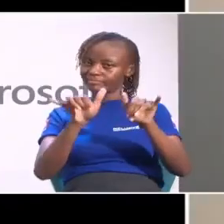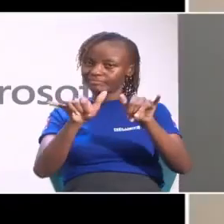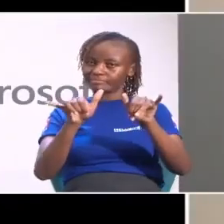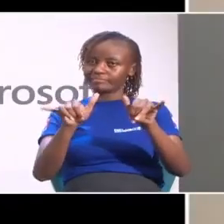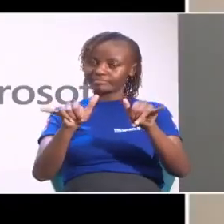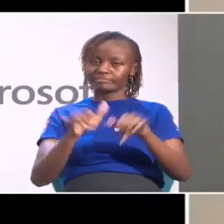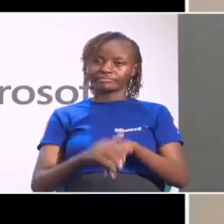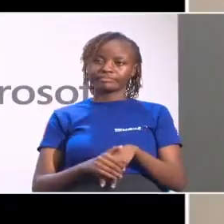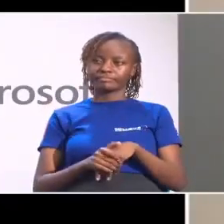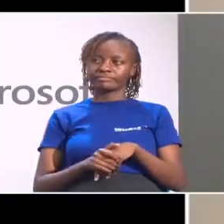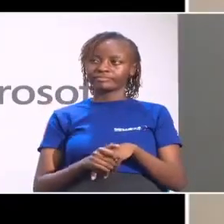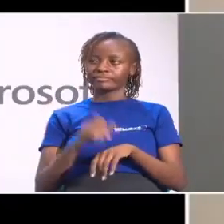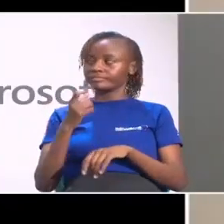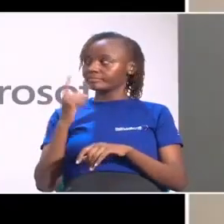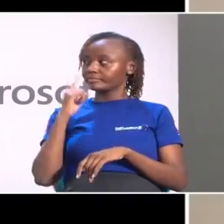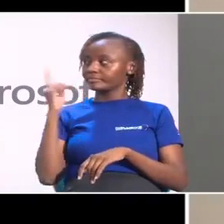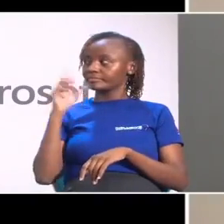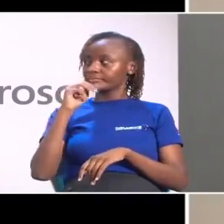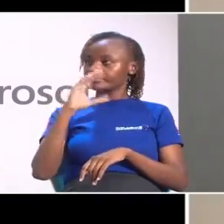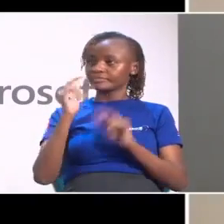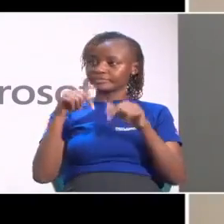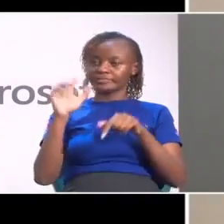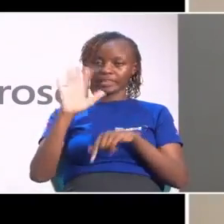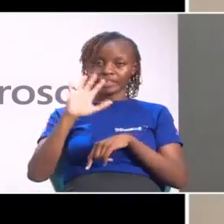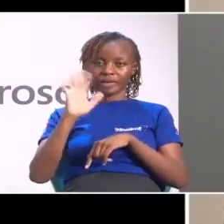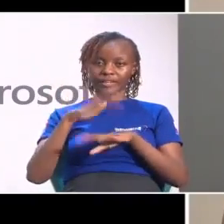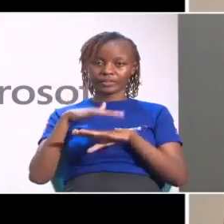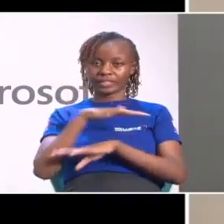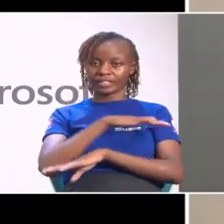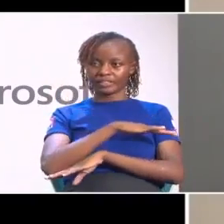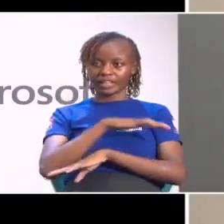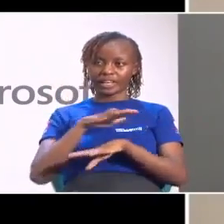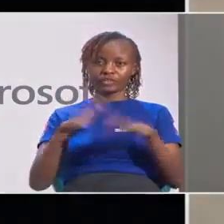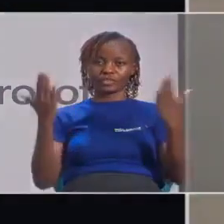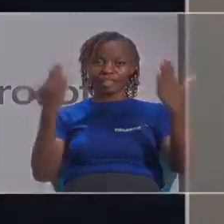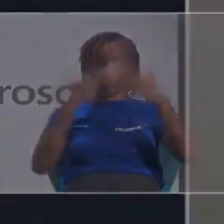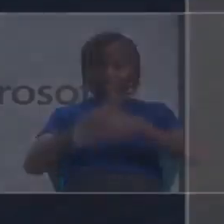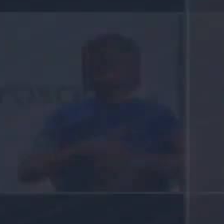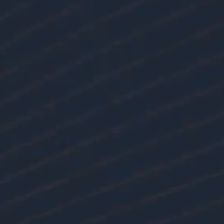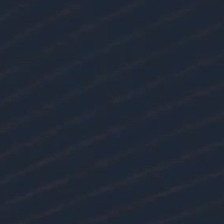From me, Teddy Otieno, the MC of the day, is goodbye, good evening, and good night.